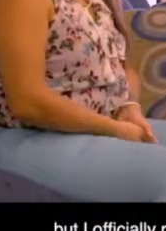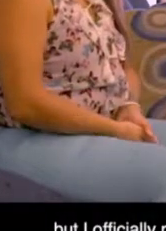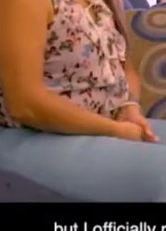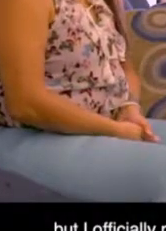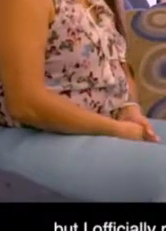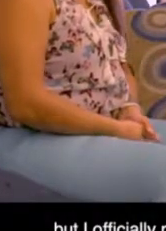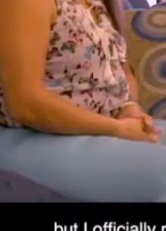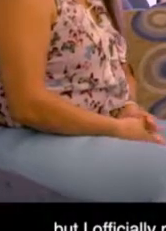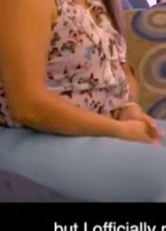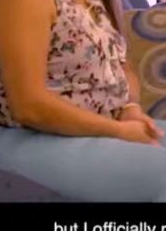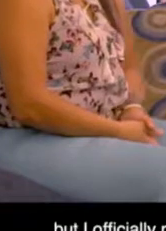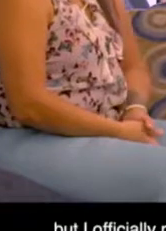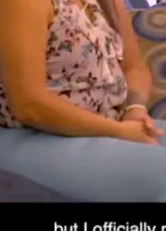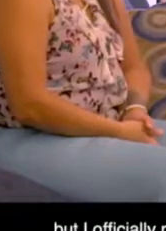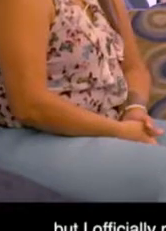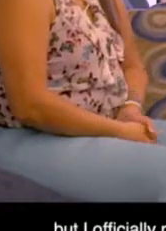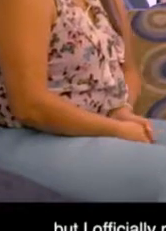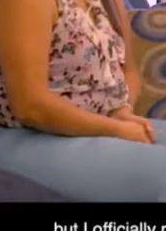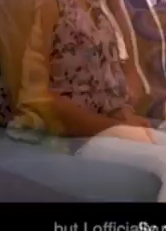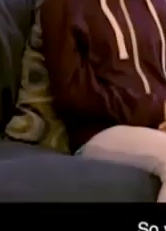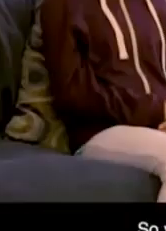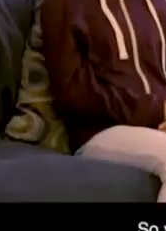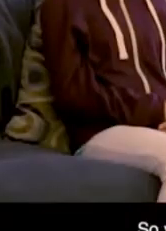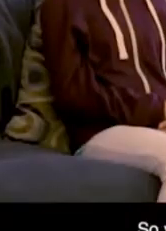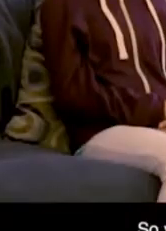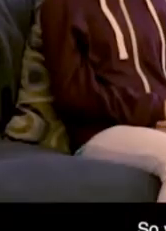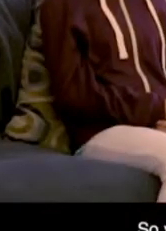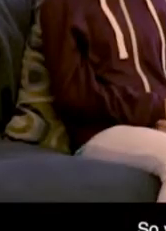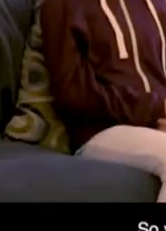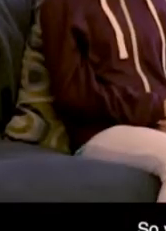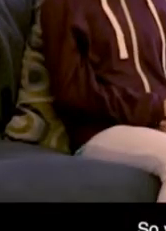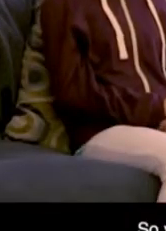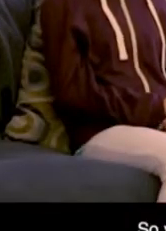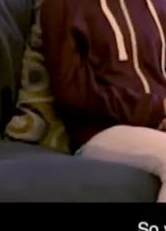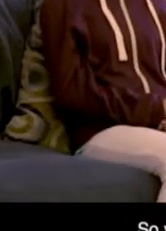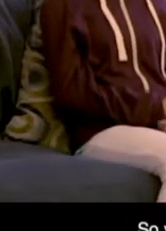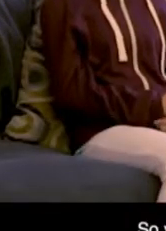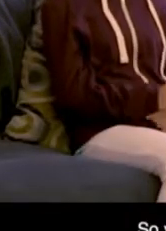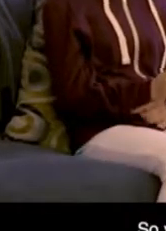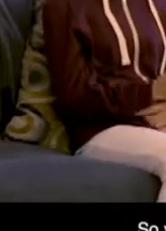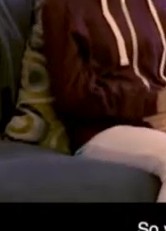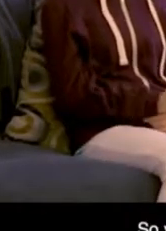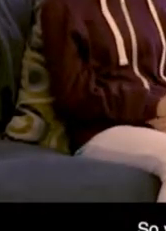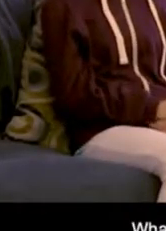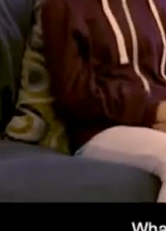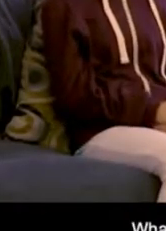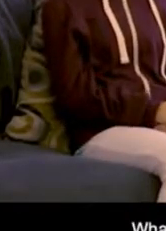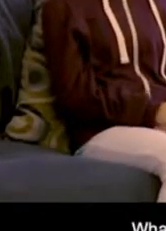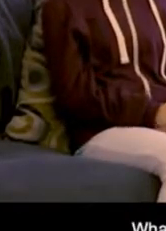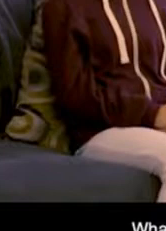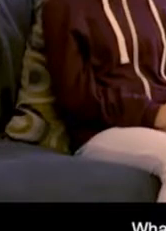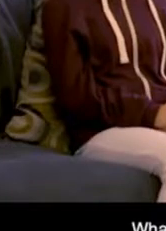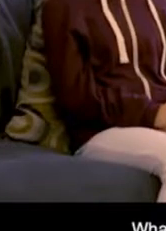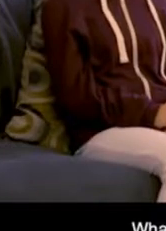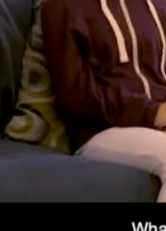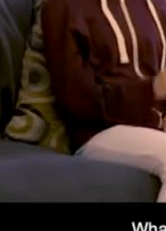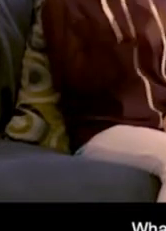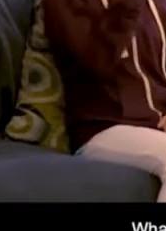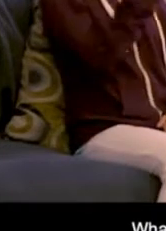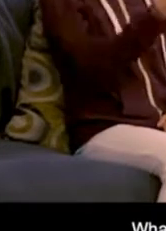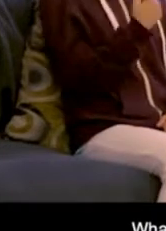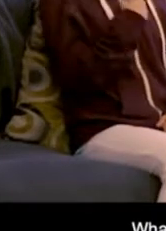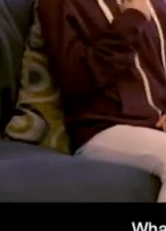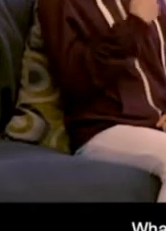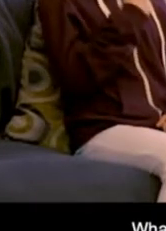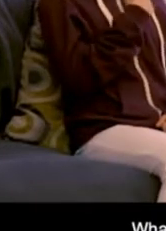officially met her this year when she became his teacher at Java. So you're a student here at the Tucson campus, right? What's the best thing